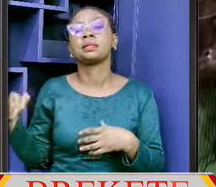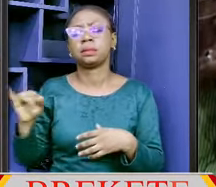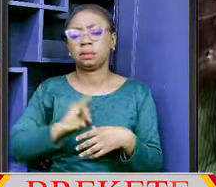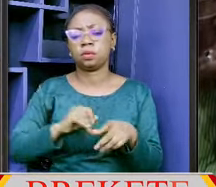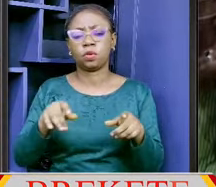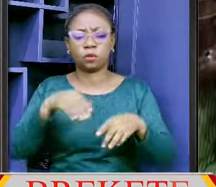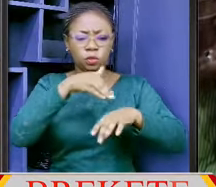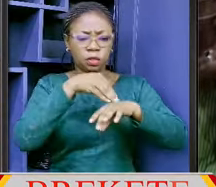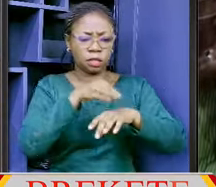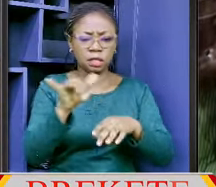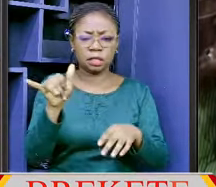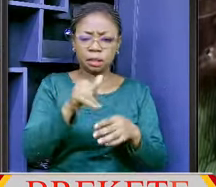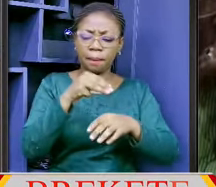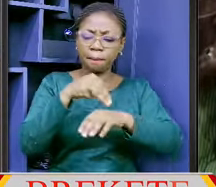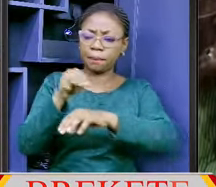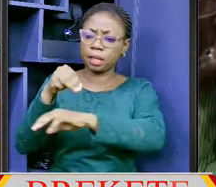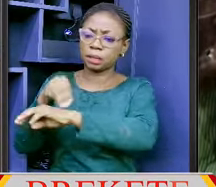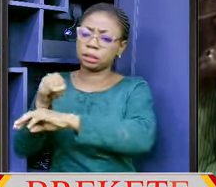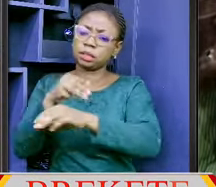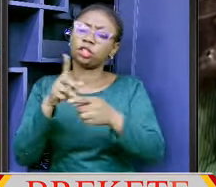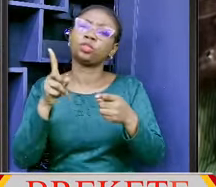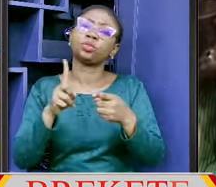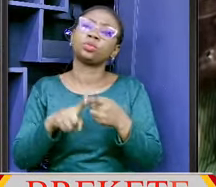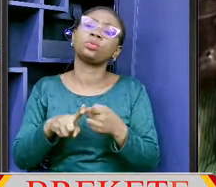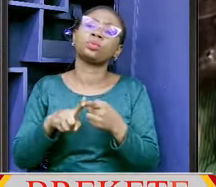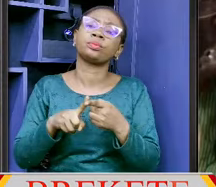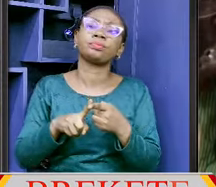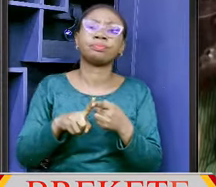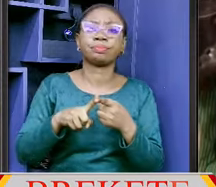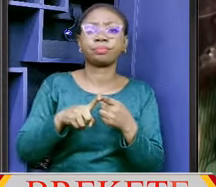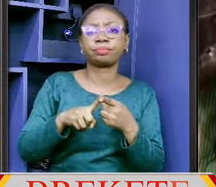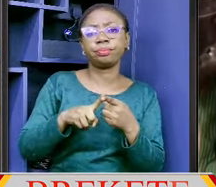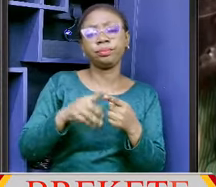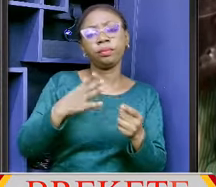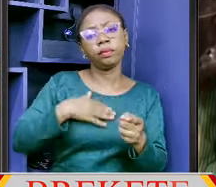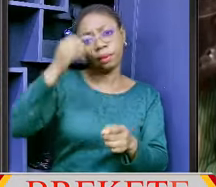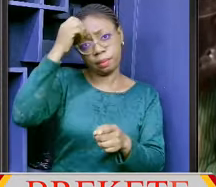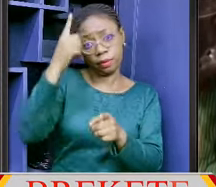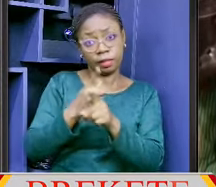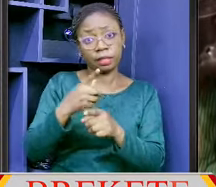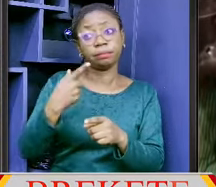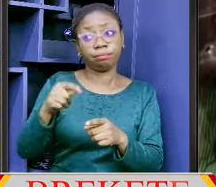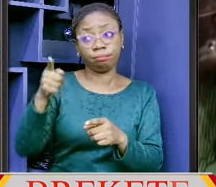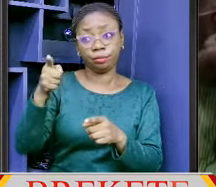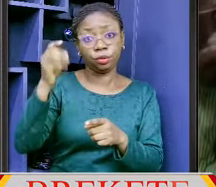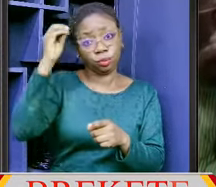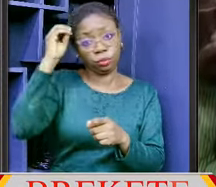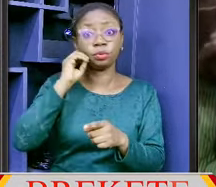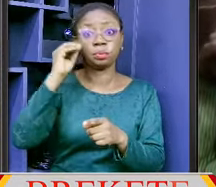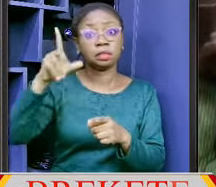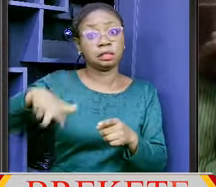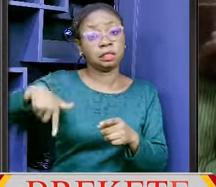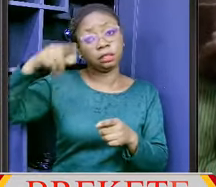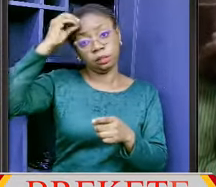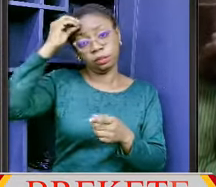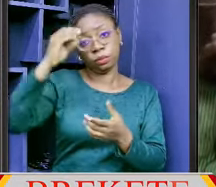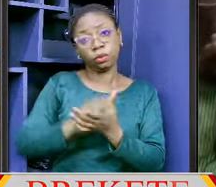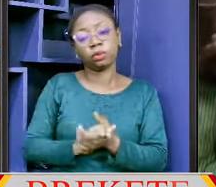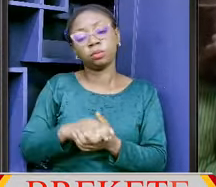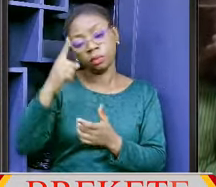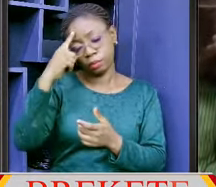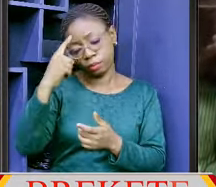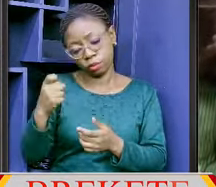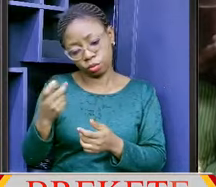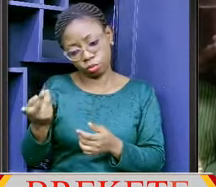sent the same message to my brother, the late brother, that I should come home because two of us, we normally